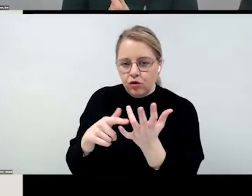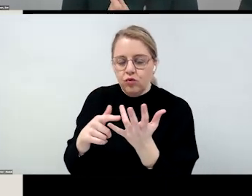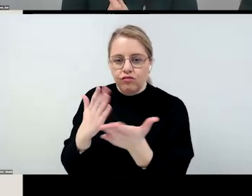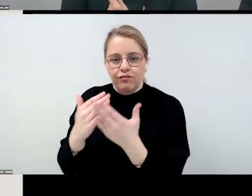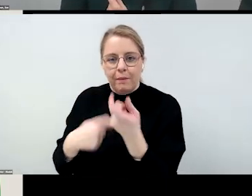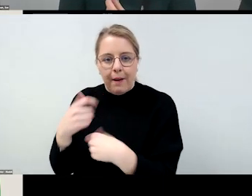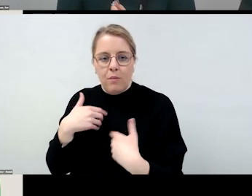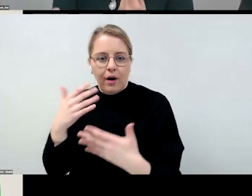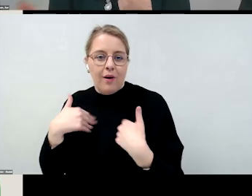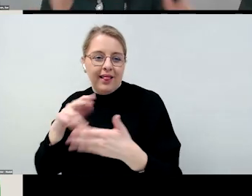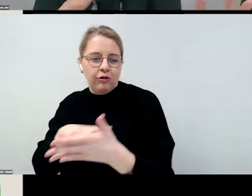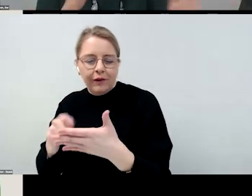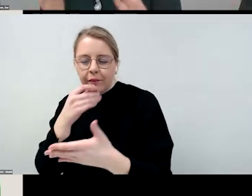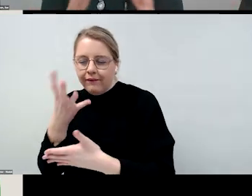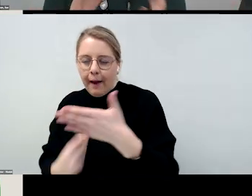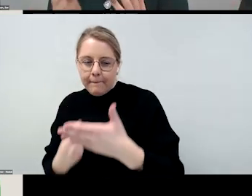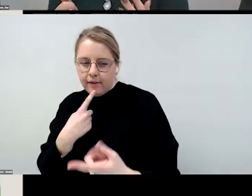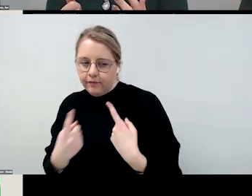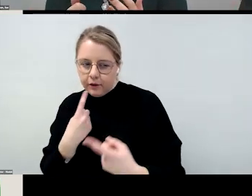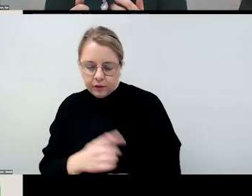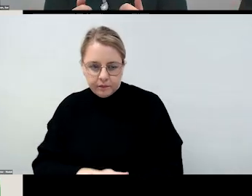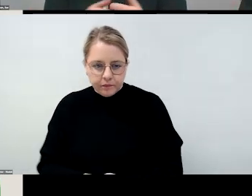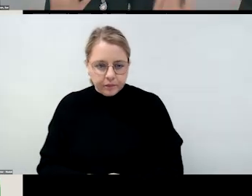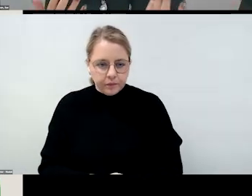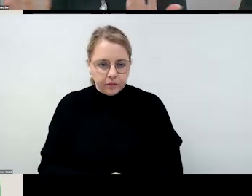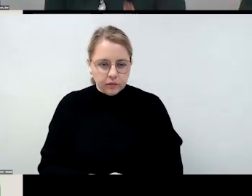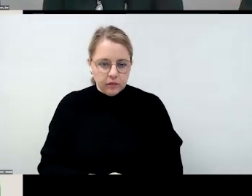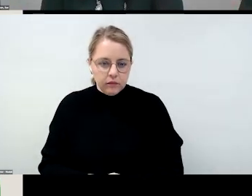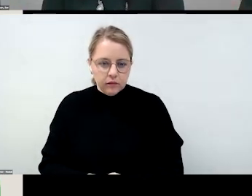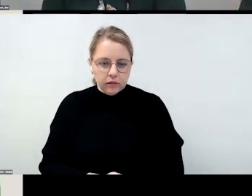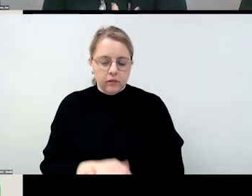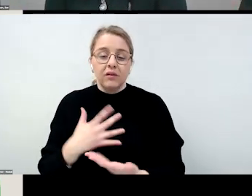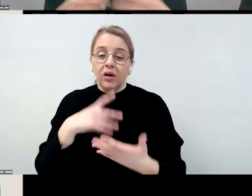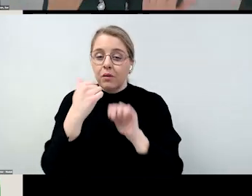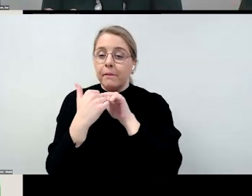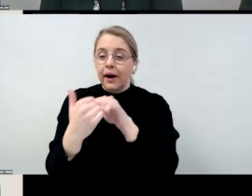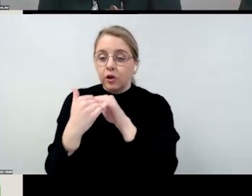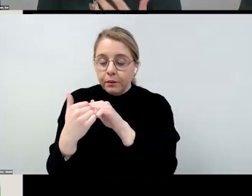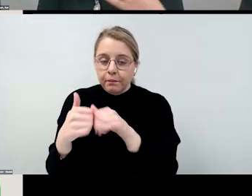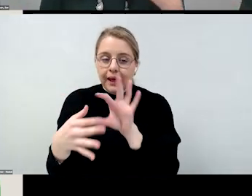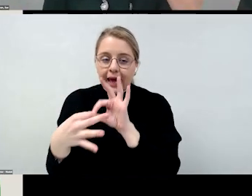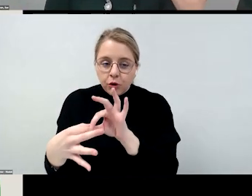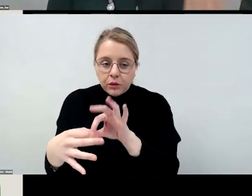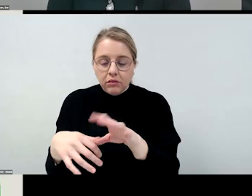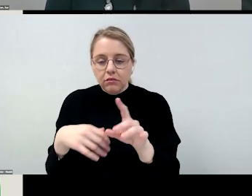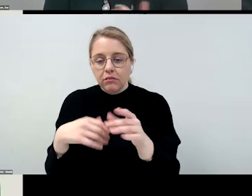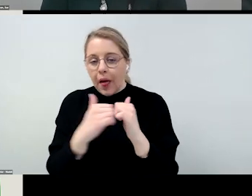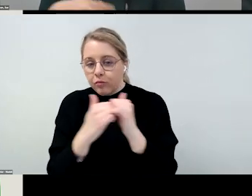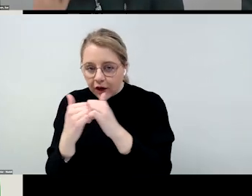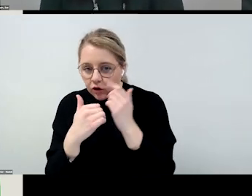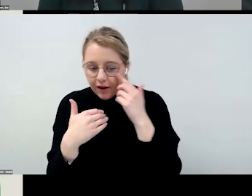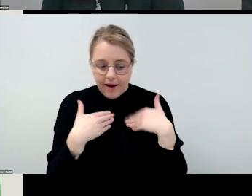in our understanding. One way that you might be able to fill that gap is through partnership and engagement, collaboration between